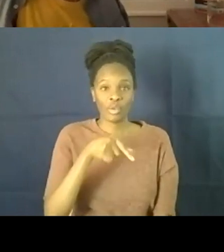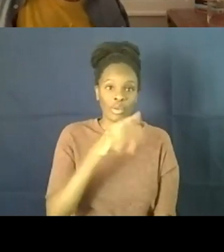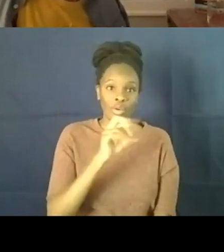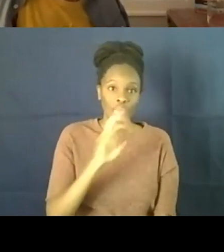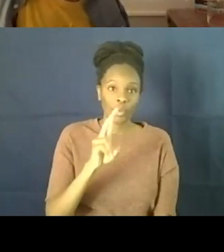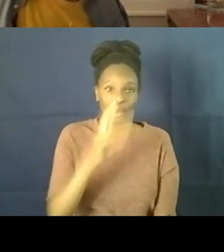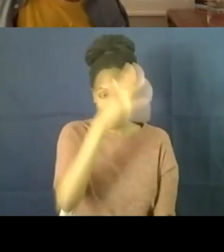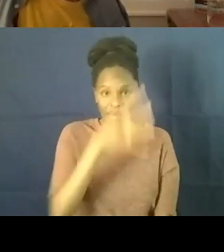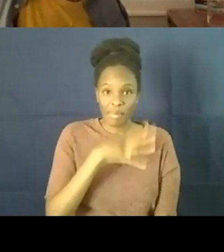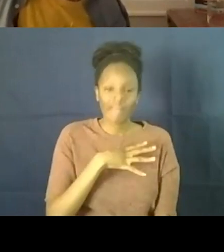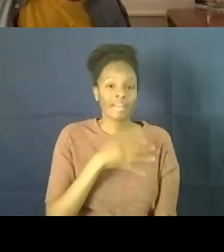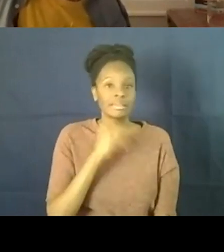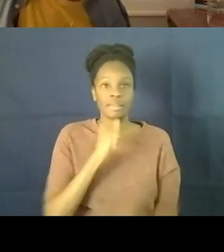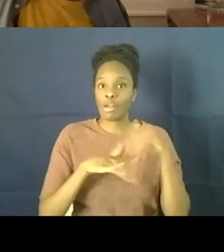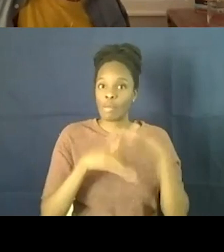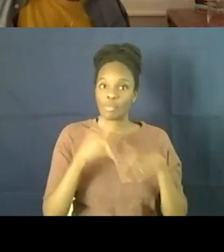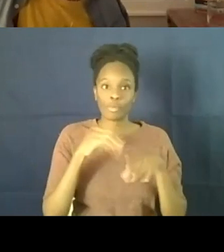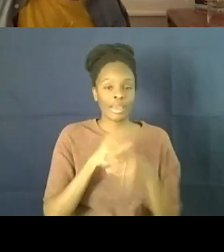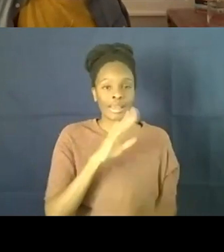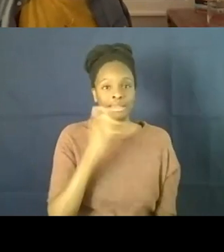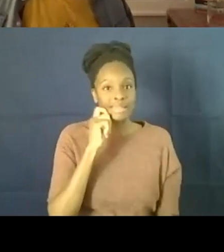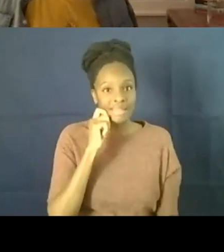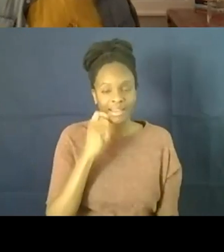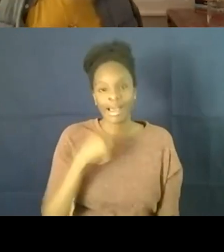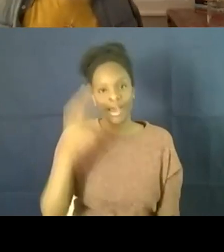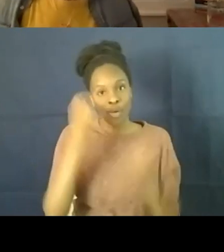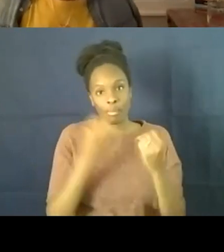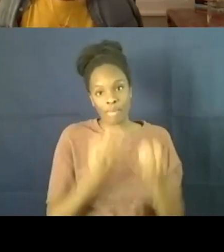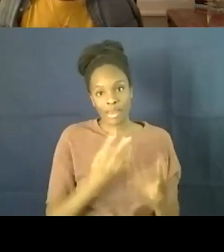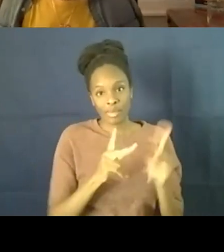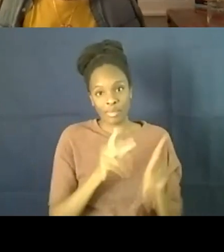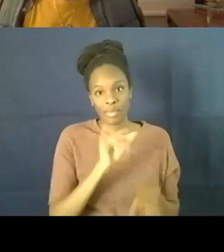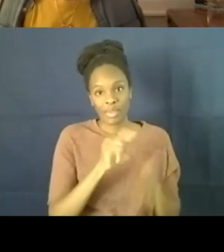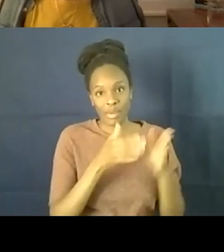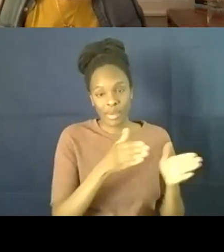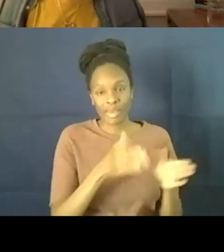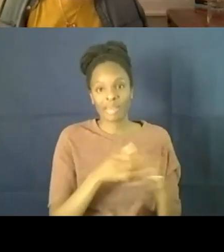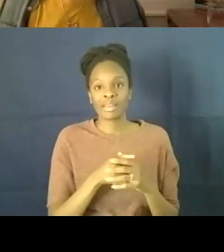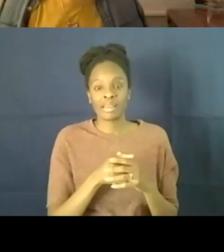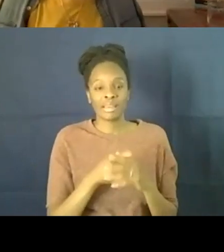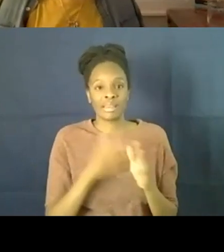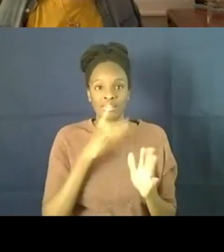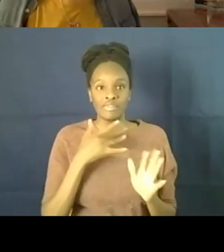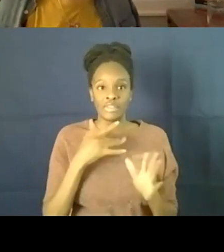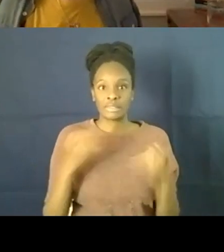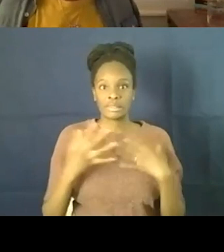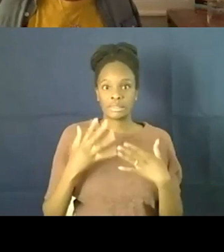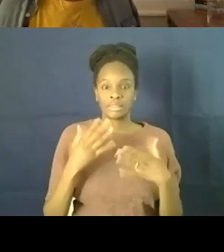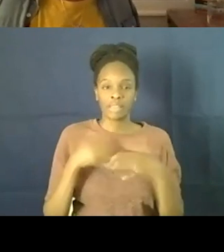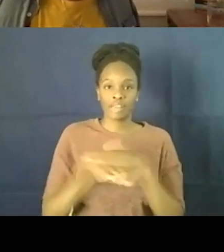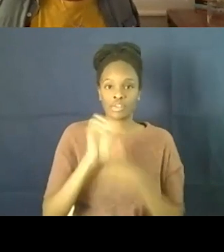feel like a lot of queer people aren't comfortable in their own skin. His trepidation with going to an orgy, I certainly have one, but